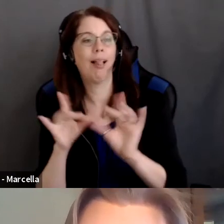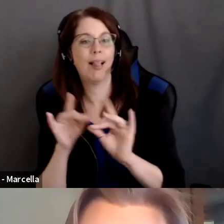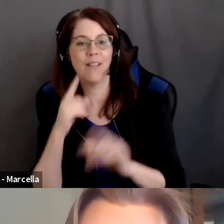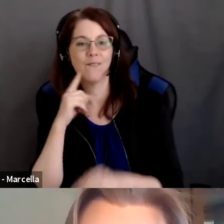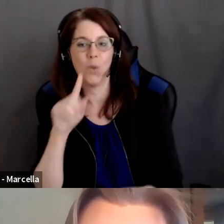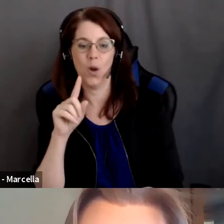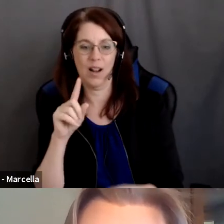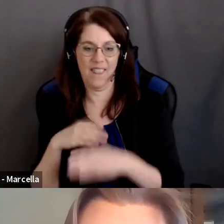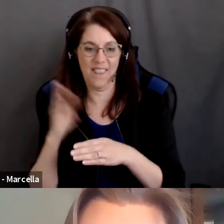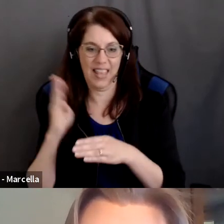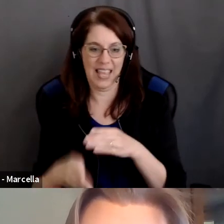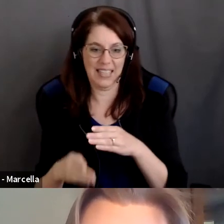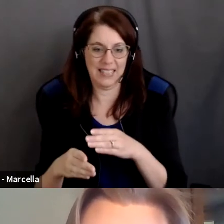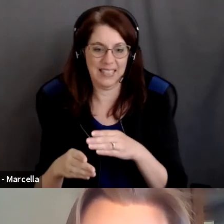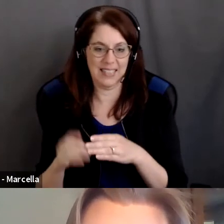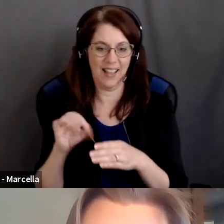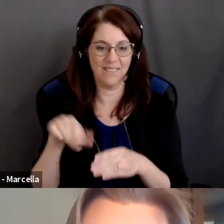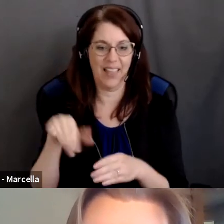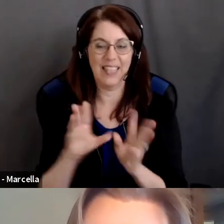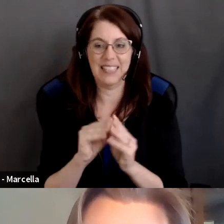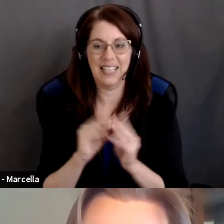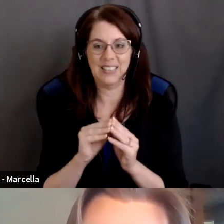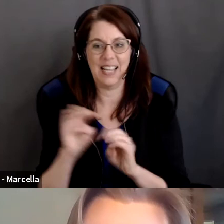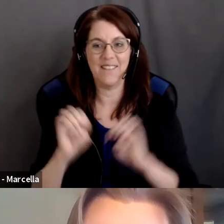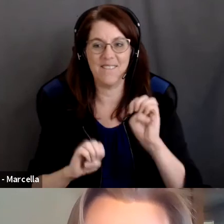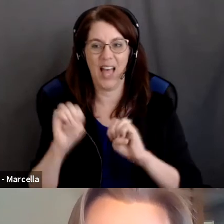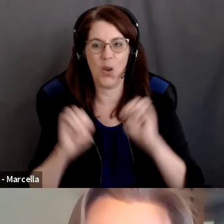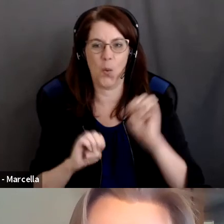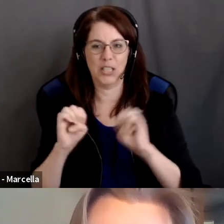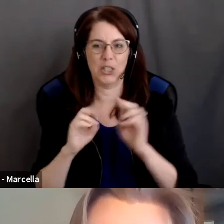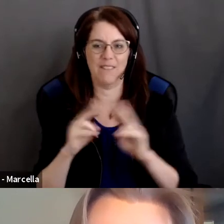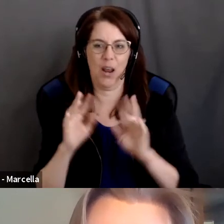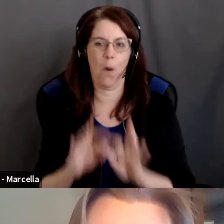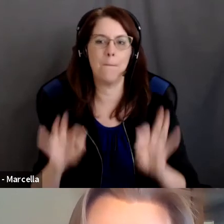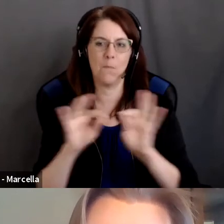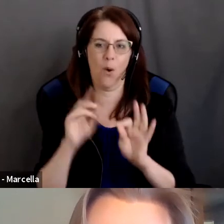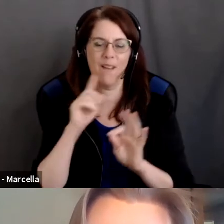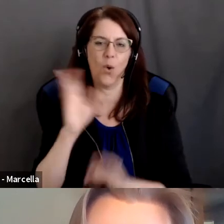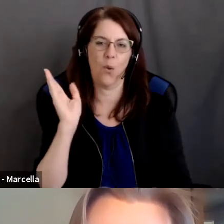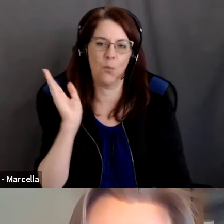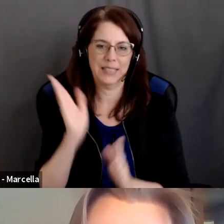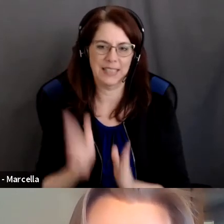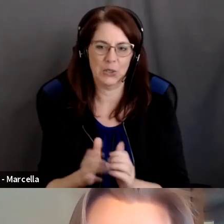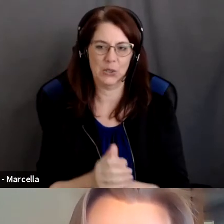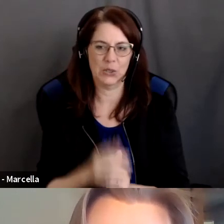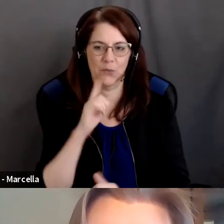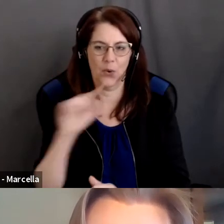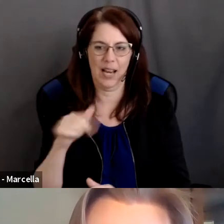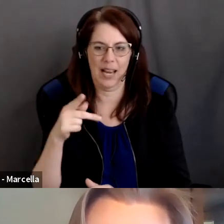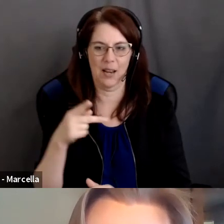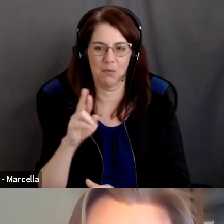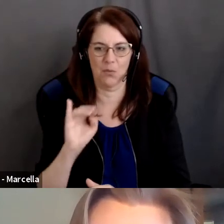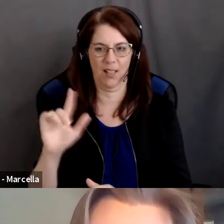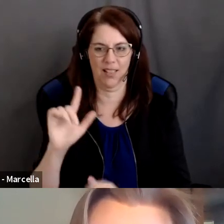the end of the session evaluations. Those are very important for your presenters and for April